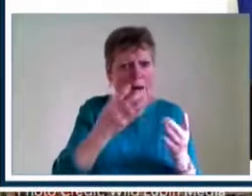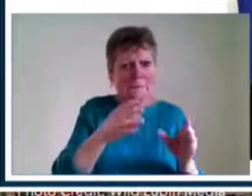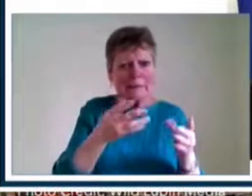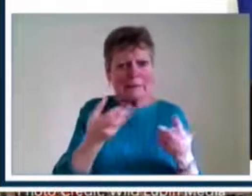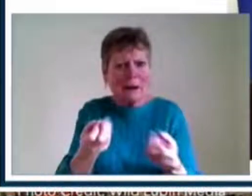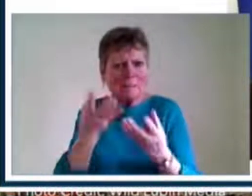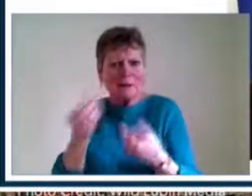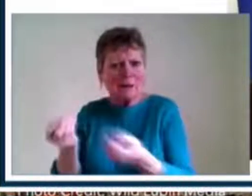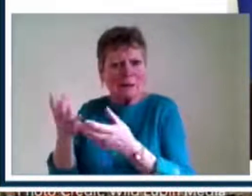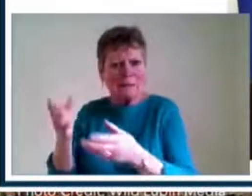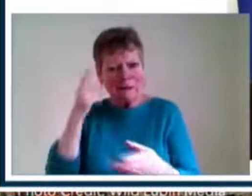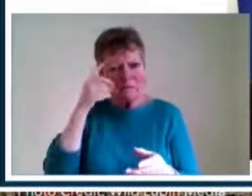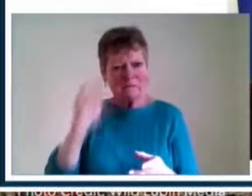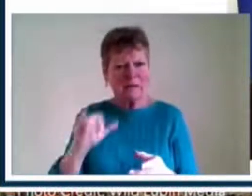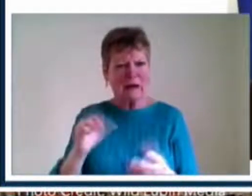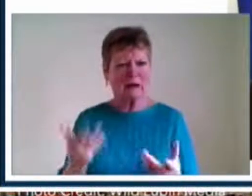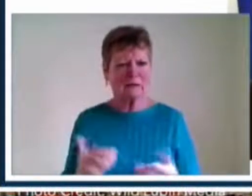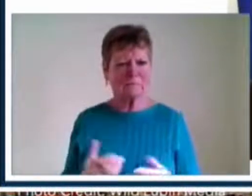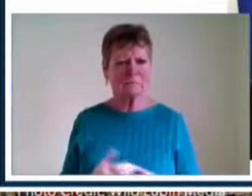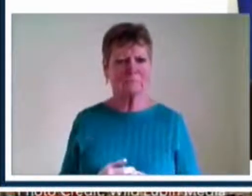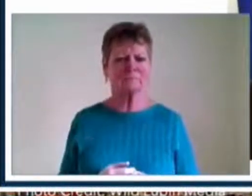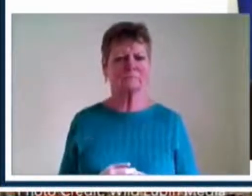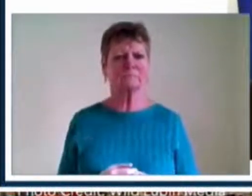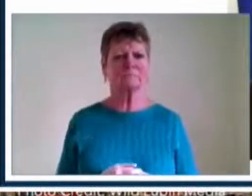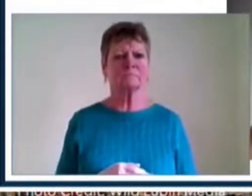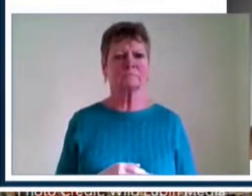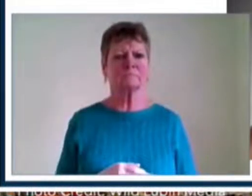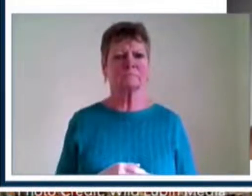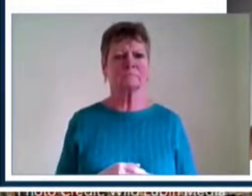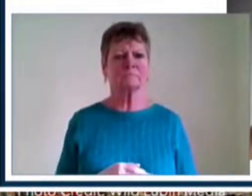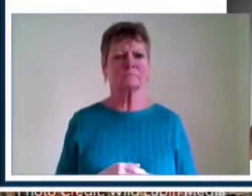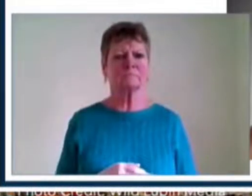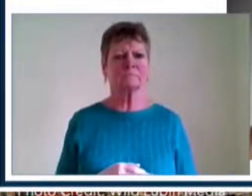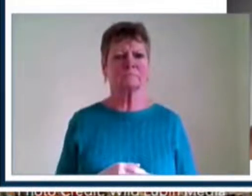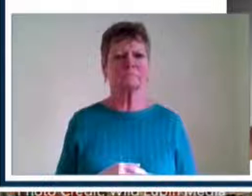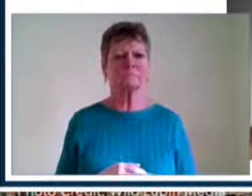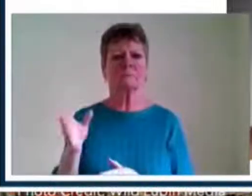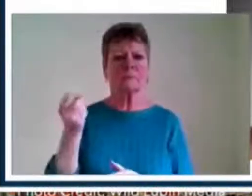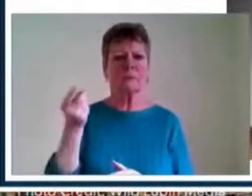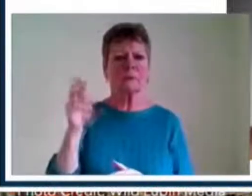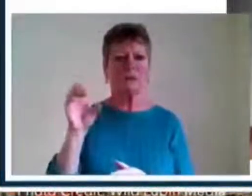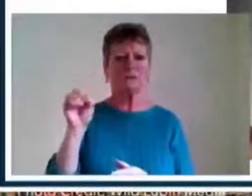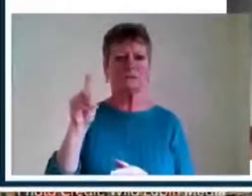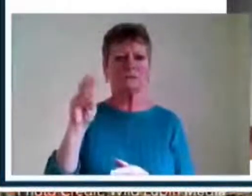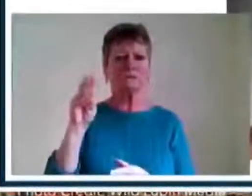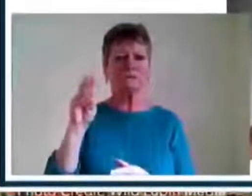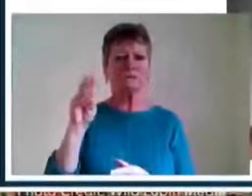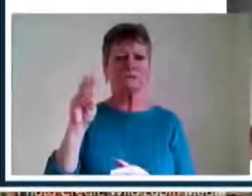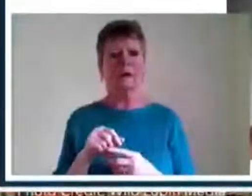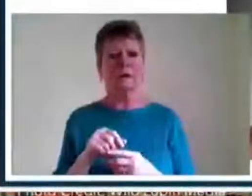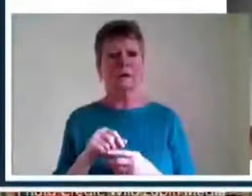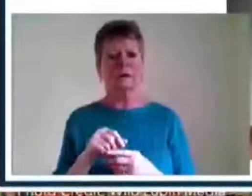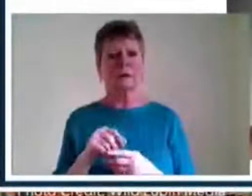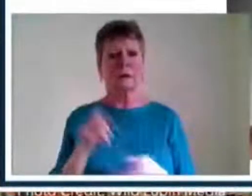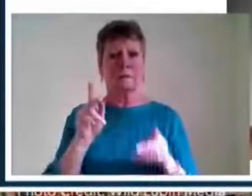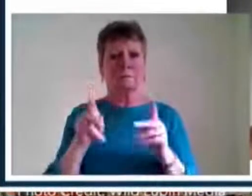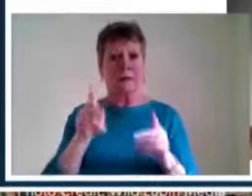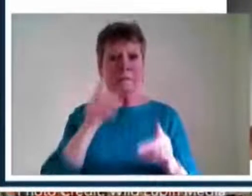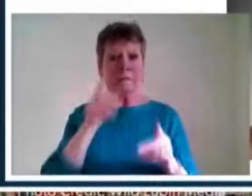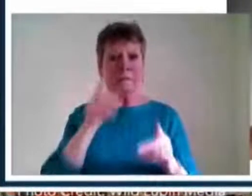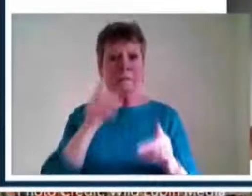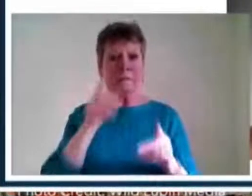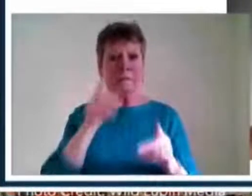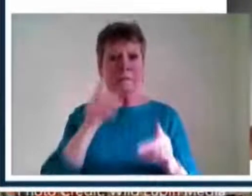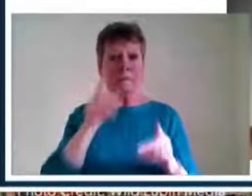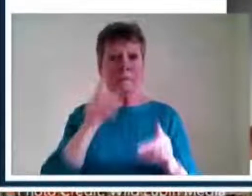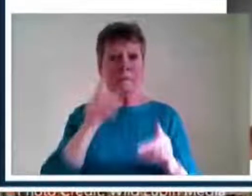wave. So what I can say is we know 30% of the people who have died,